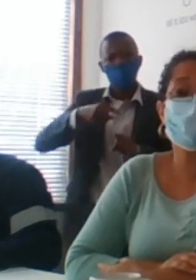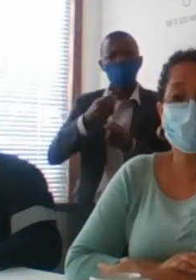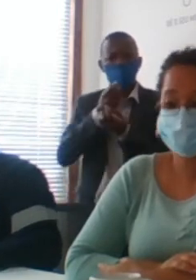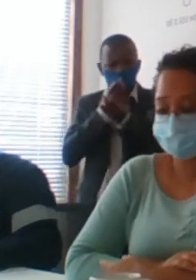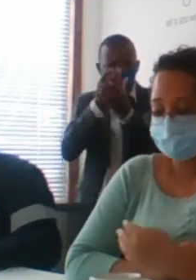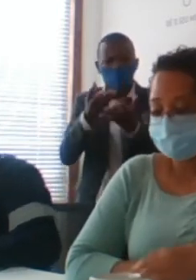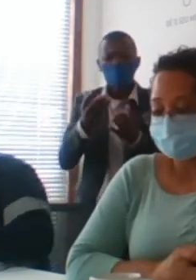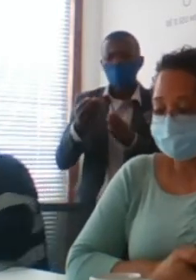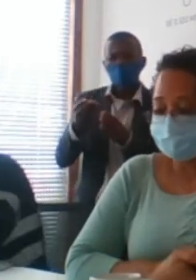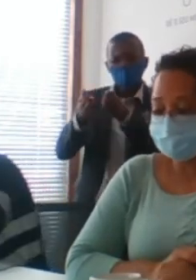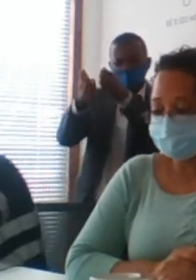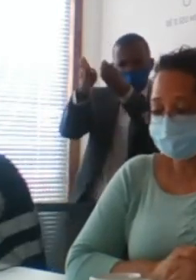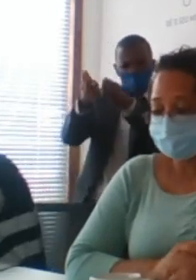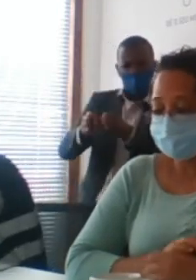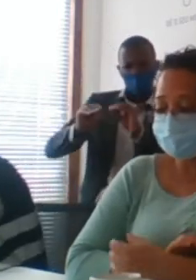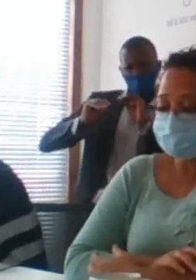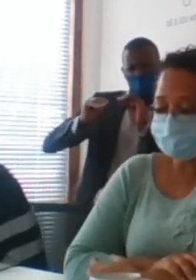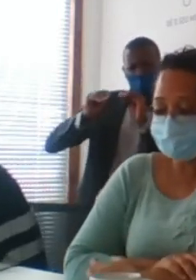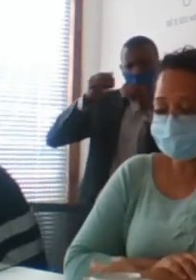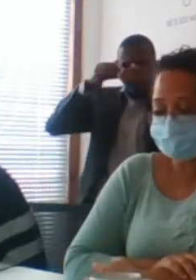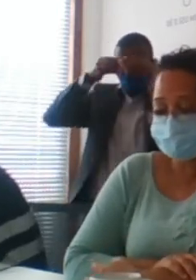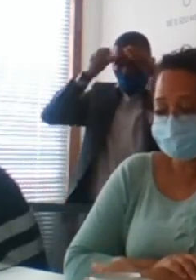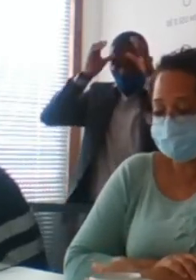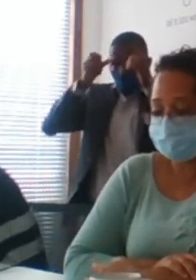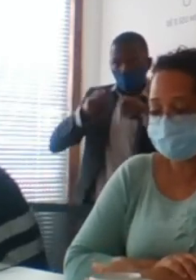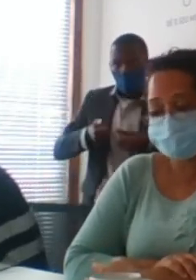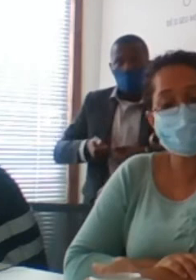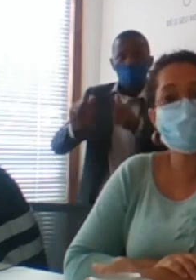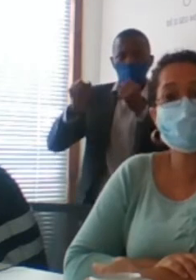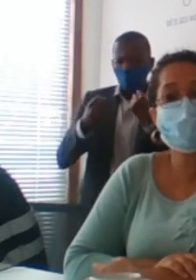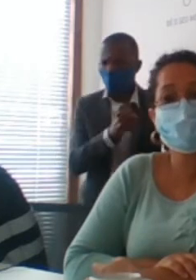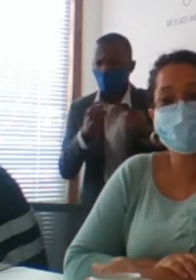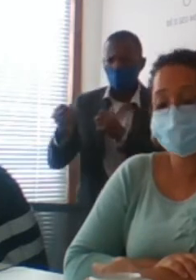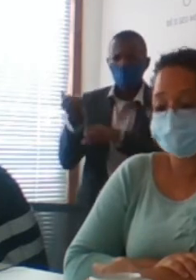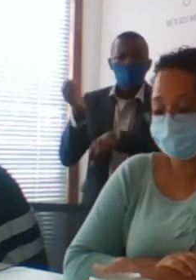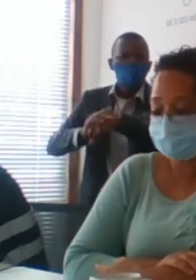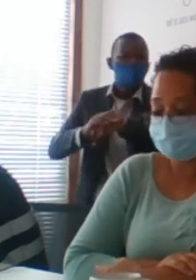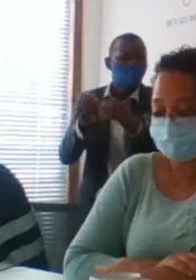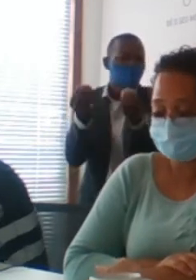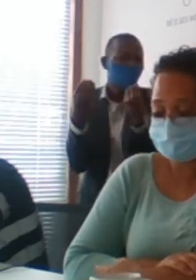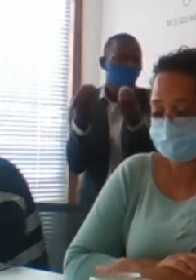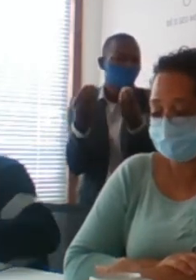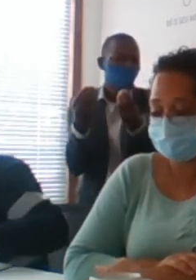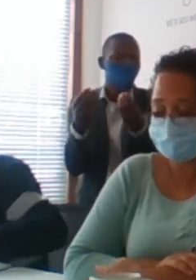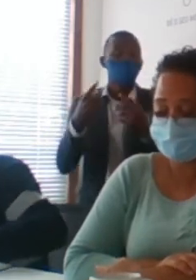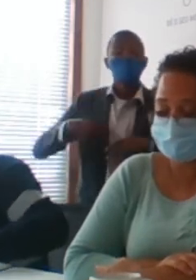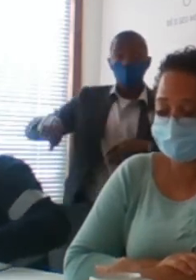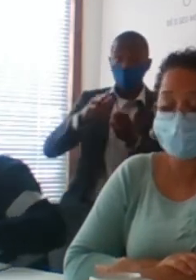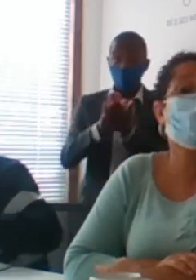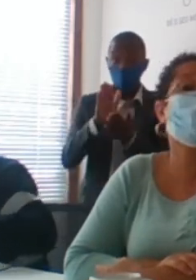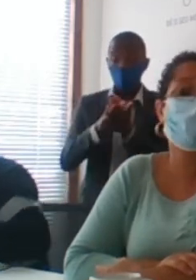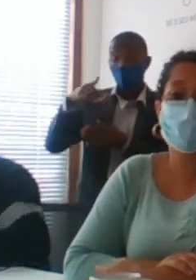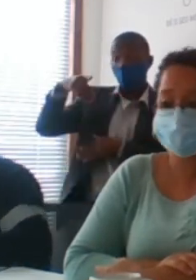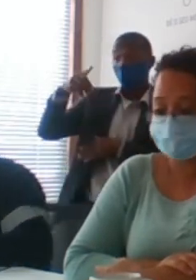the workplace. We can see in our society in Mozambique a difficulty of public companies and private companies